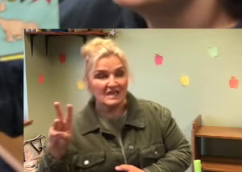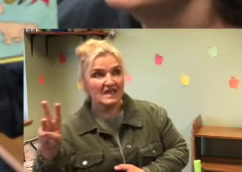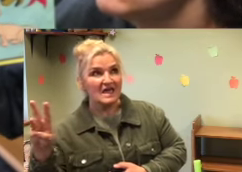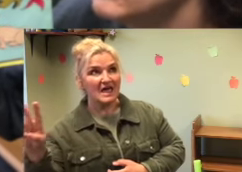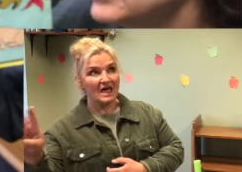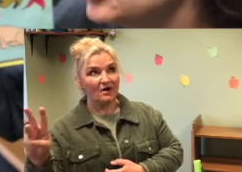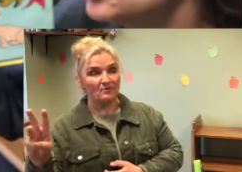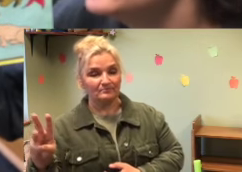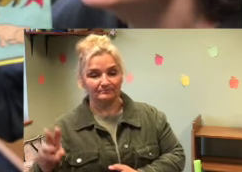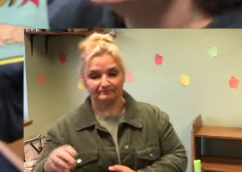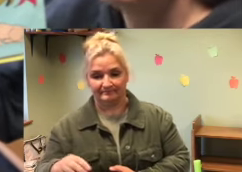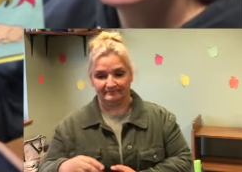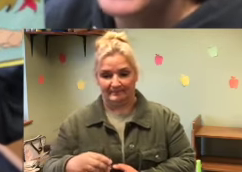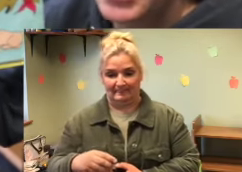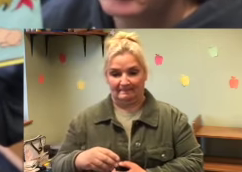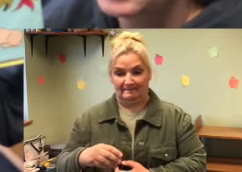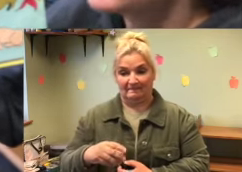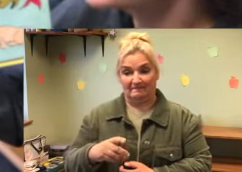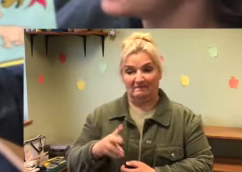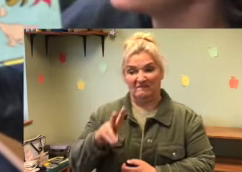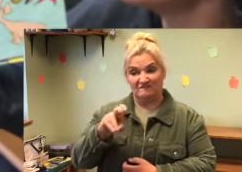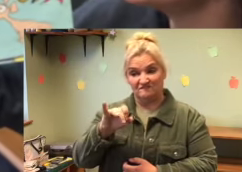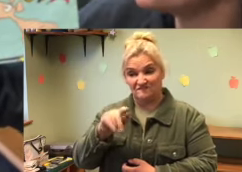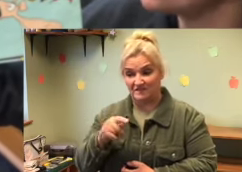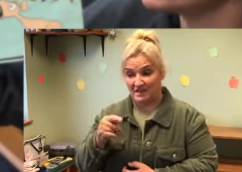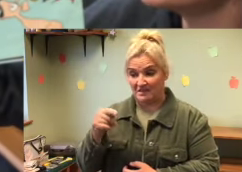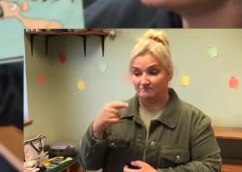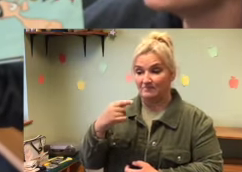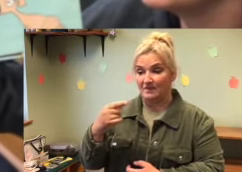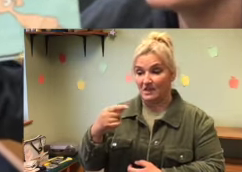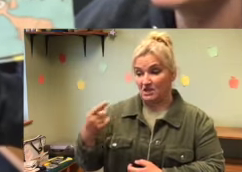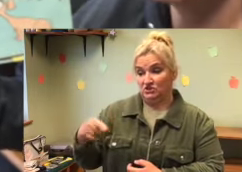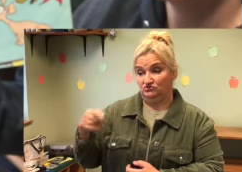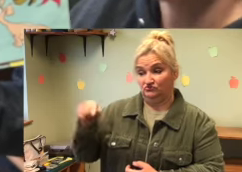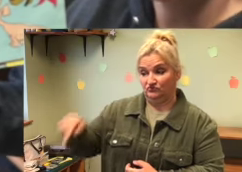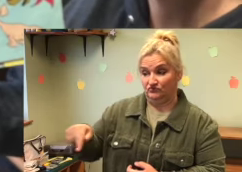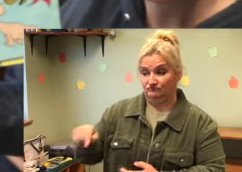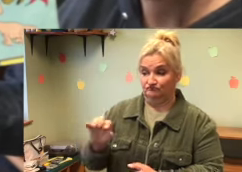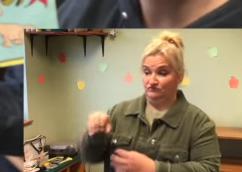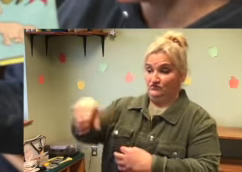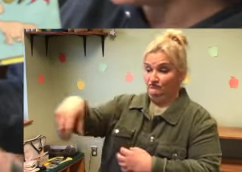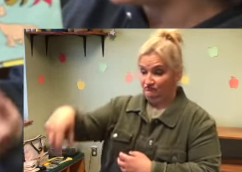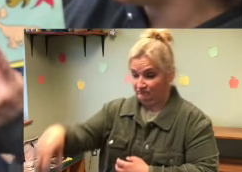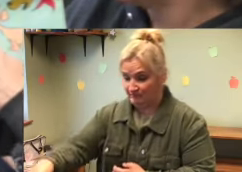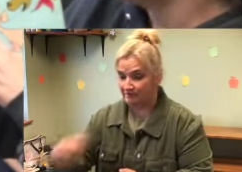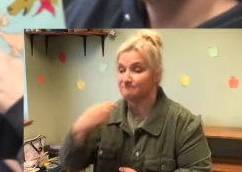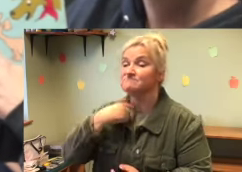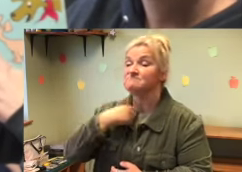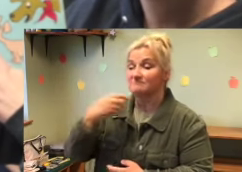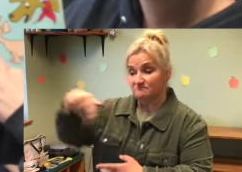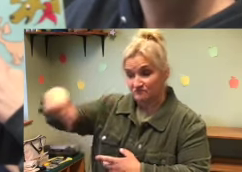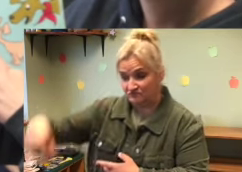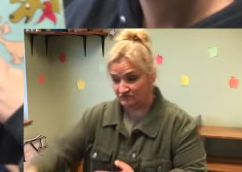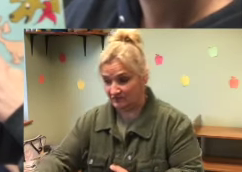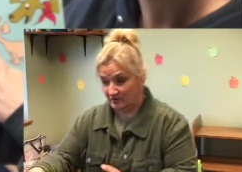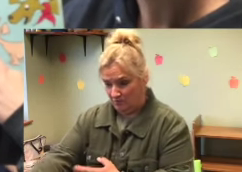The vet reached deep down inside of George and pulled out a